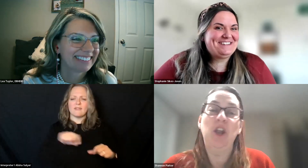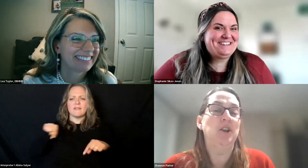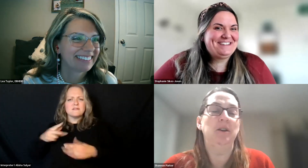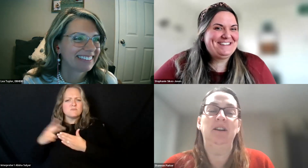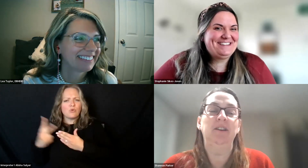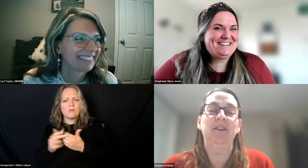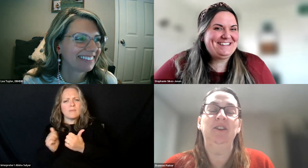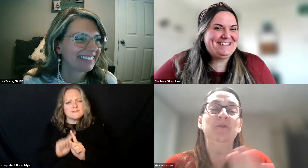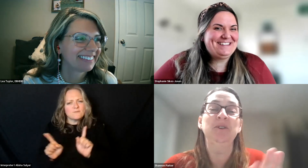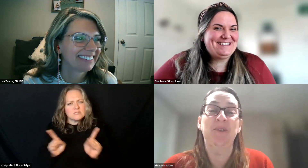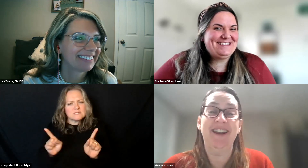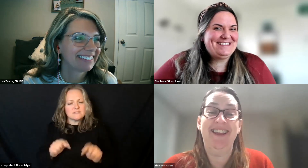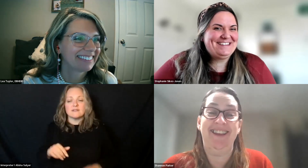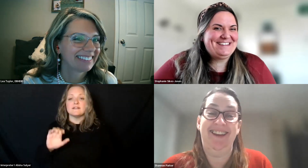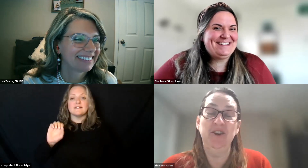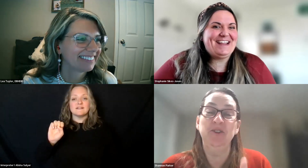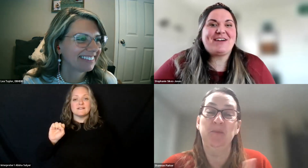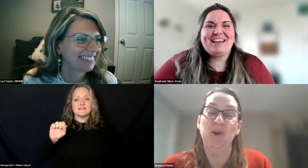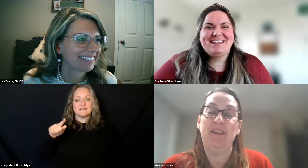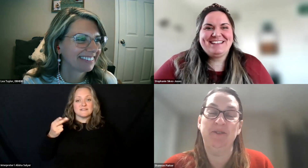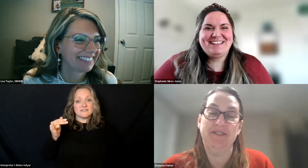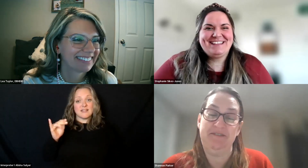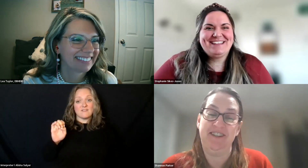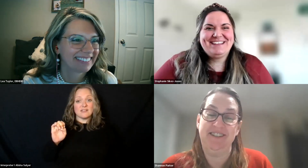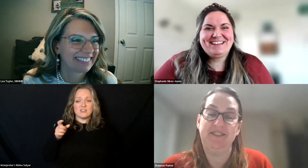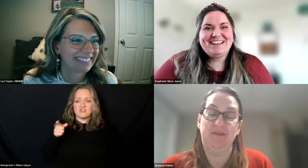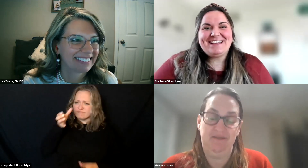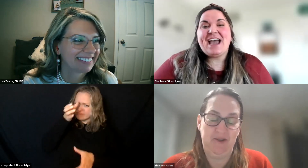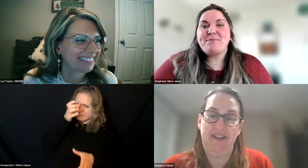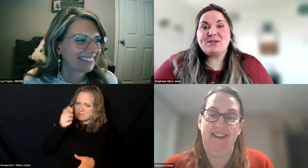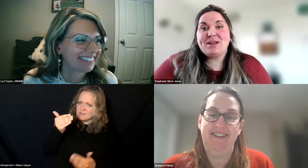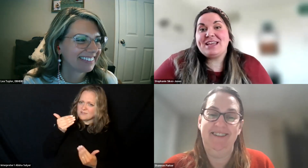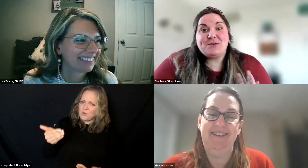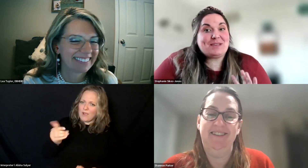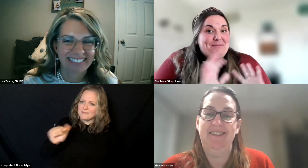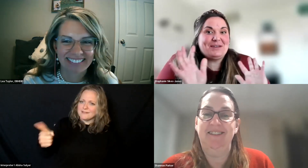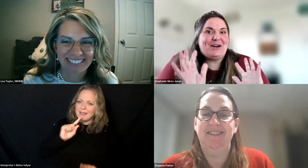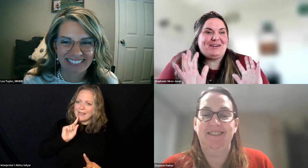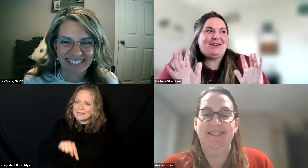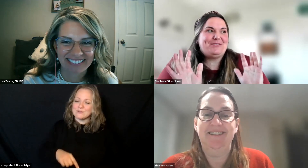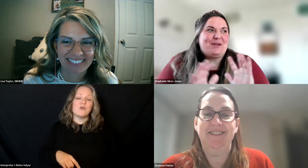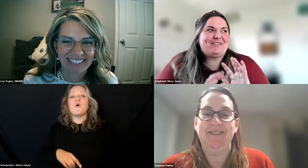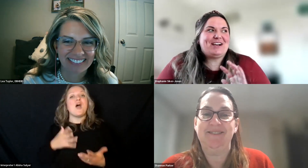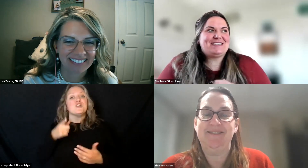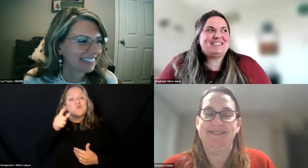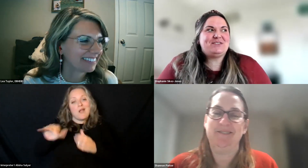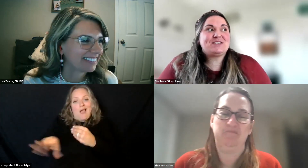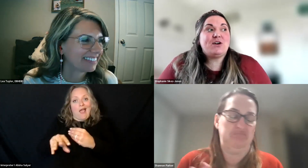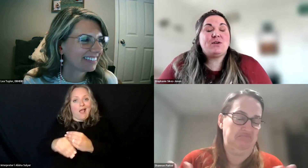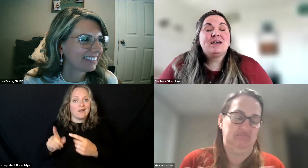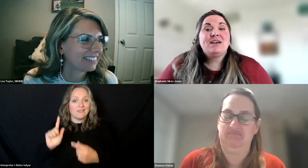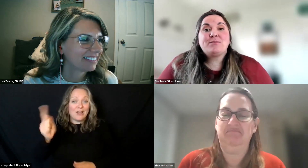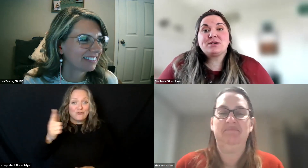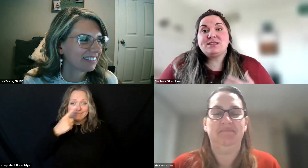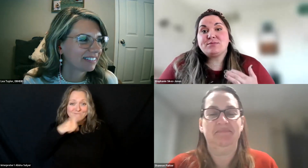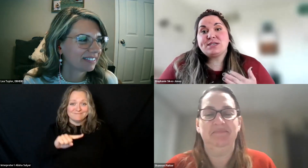Shannon? You can go right ahead. I know you know more about Sources of Strength, so yeah, go ahead. You can build off of whatever I say too.